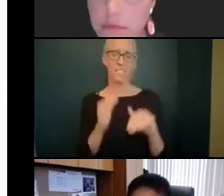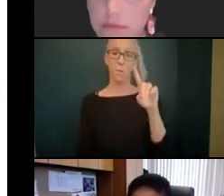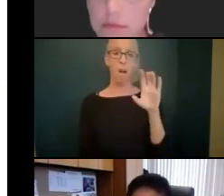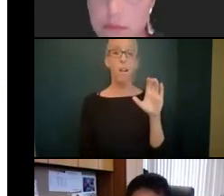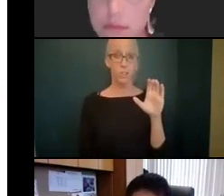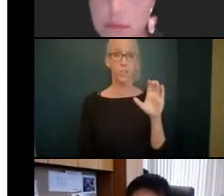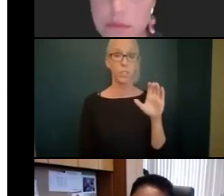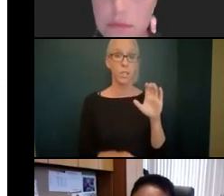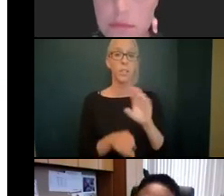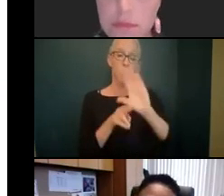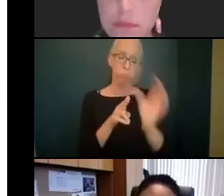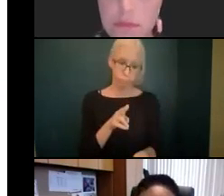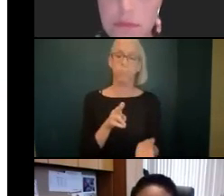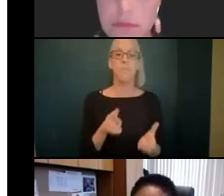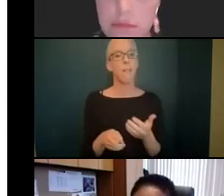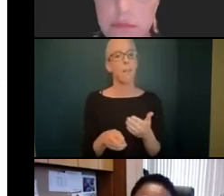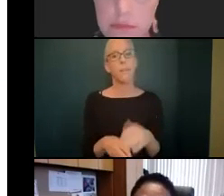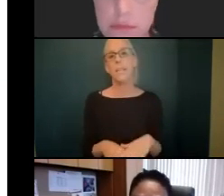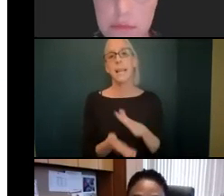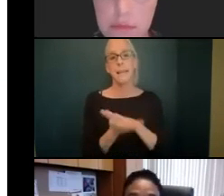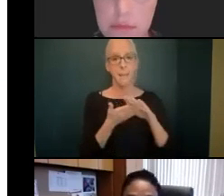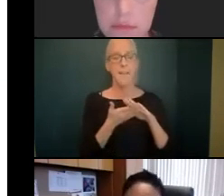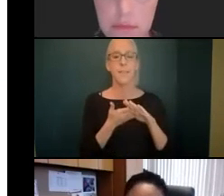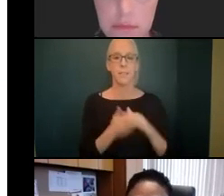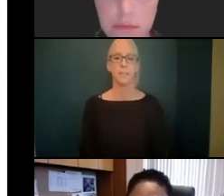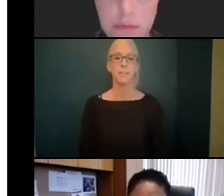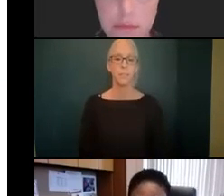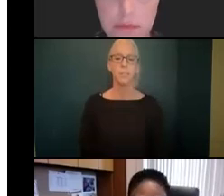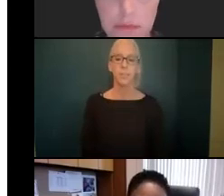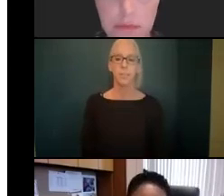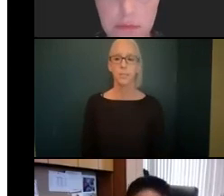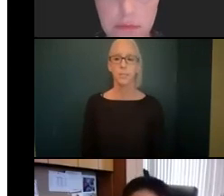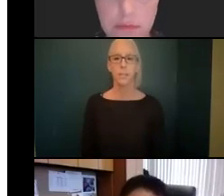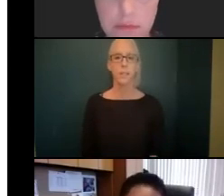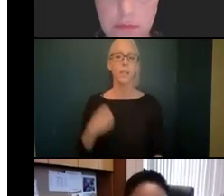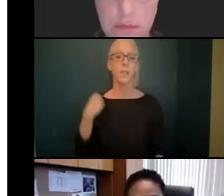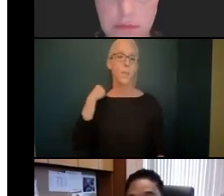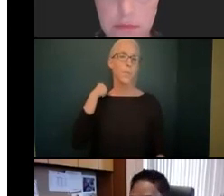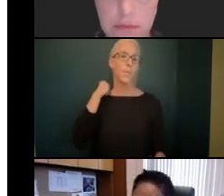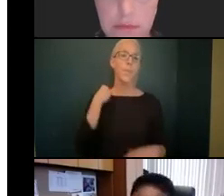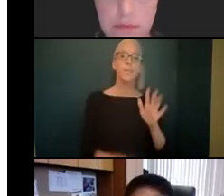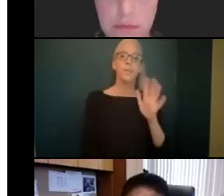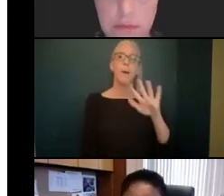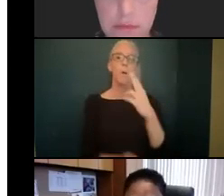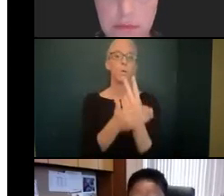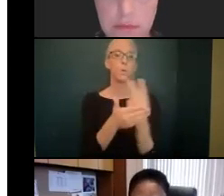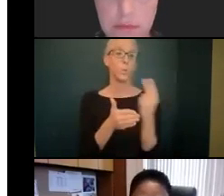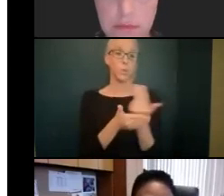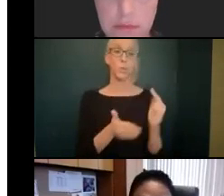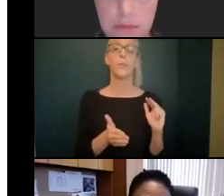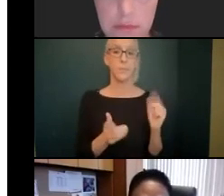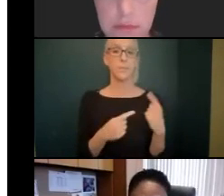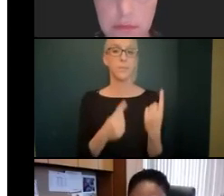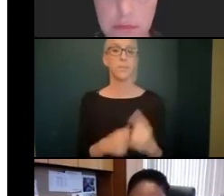very, very nicely. And that's obviously, deaths lag about 2 to 3 weeks behind that. And we've also seen the number of